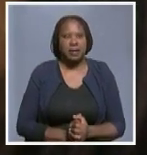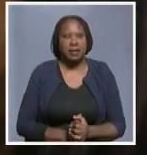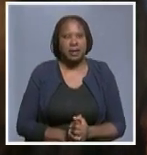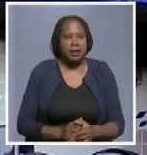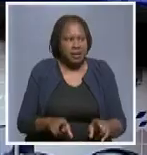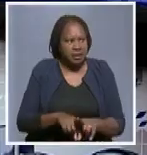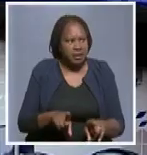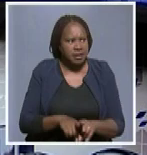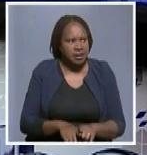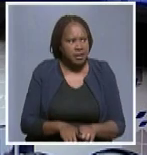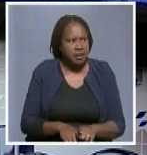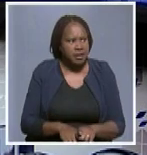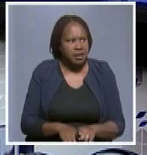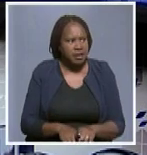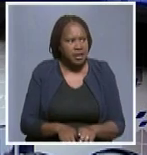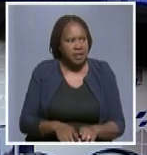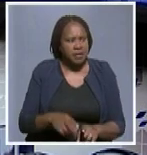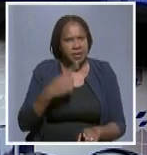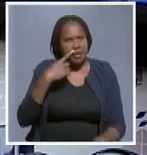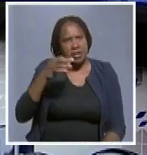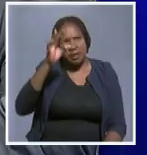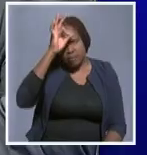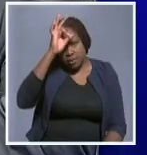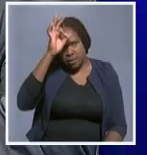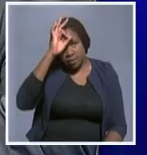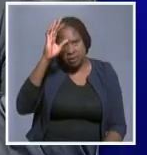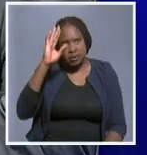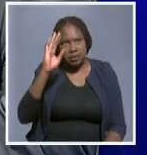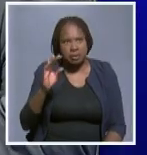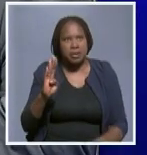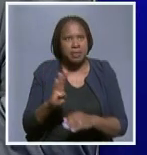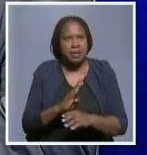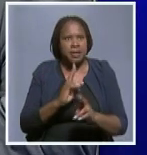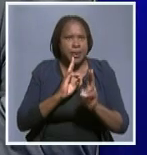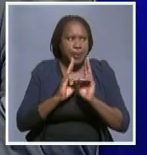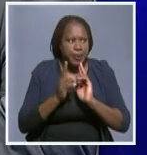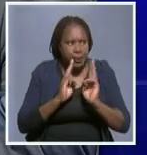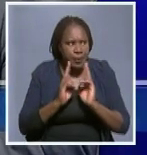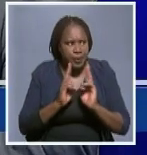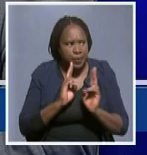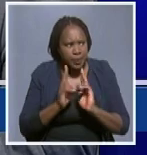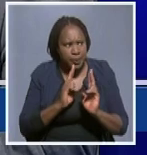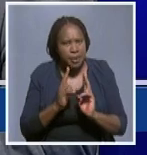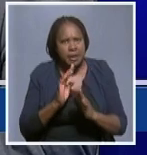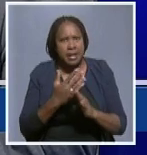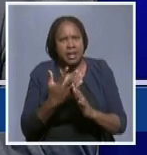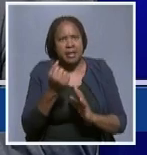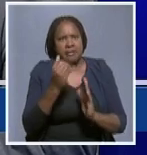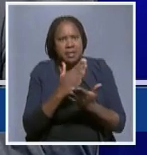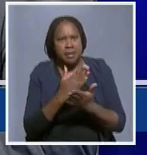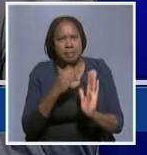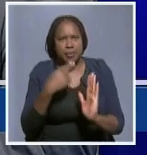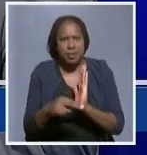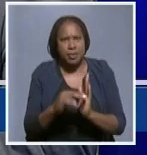the police, if you look at the police and the army, we are in discussion also, because there are certain rules for some